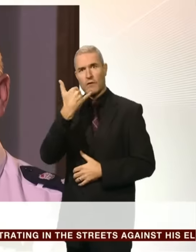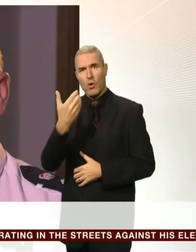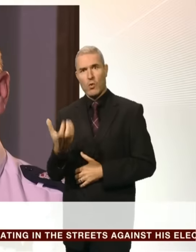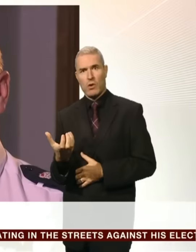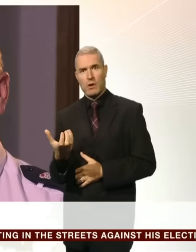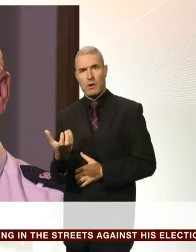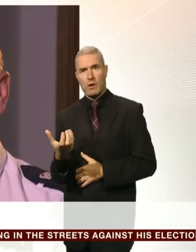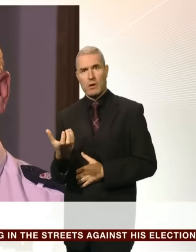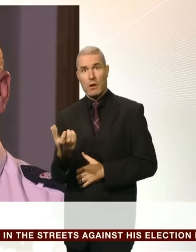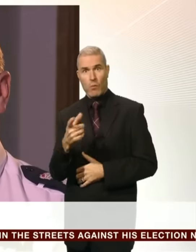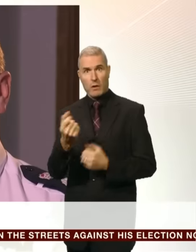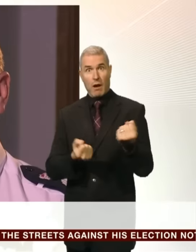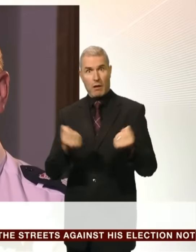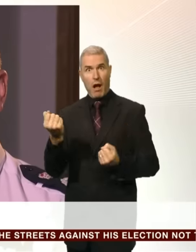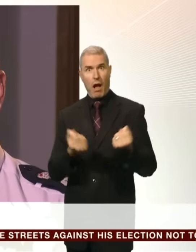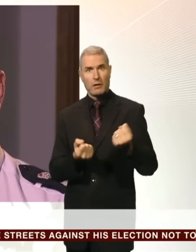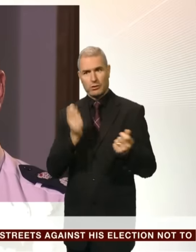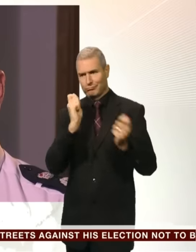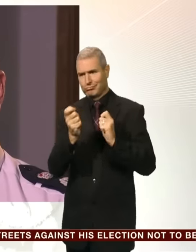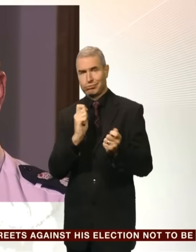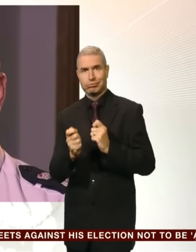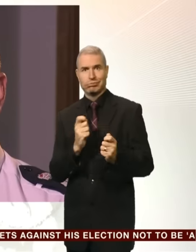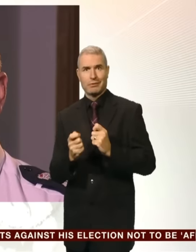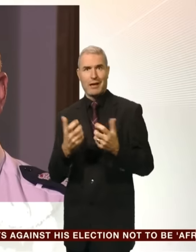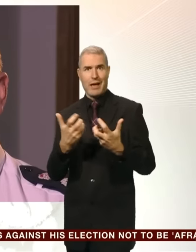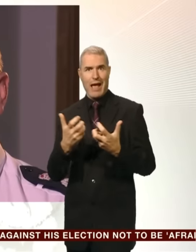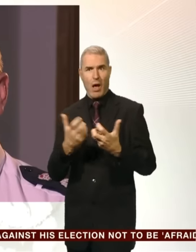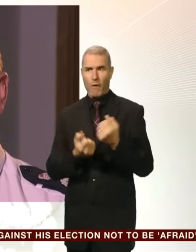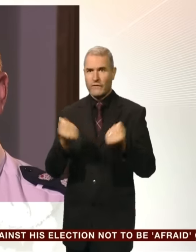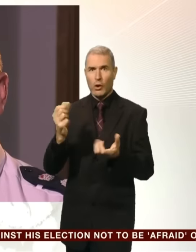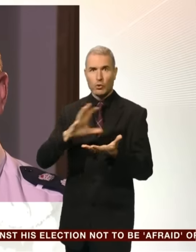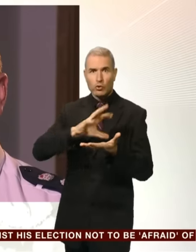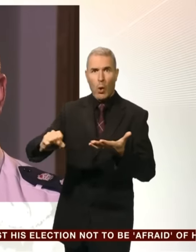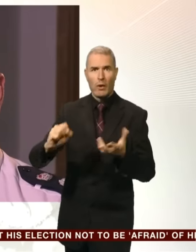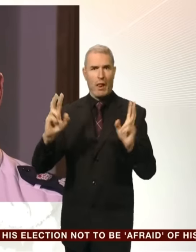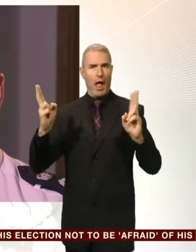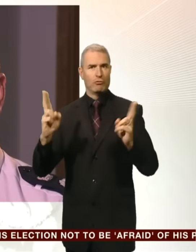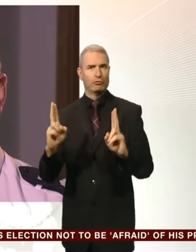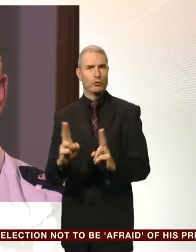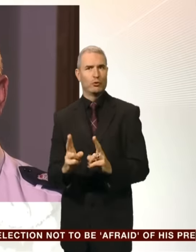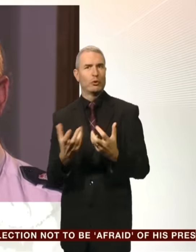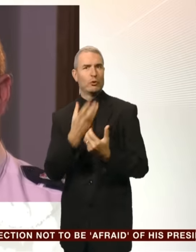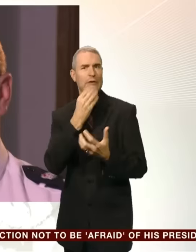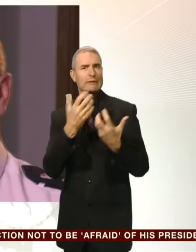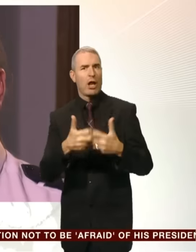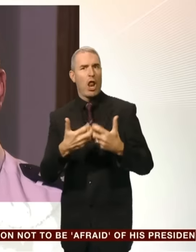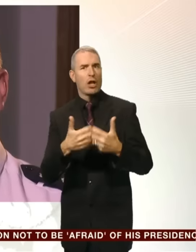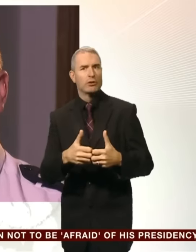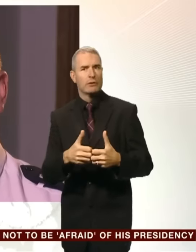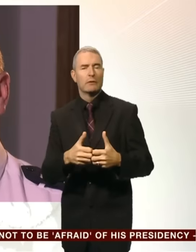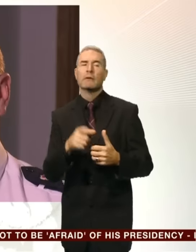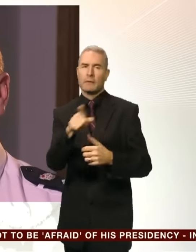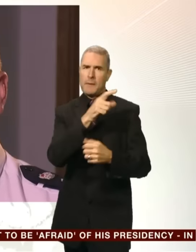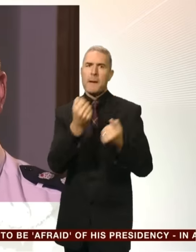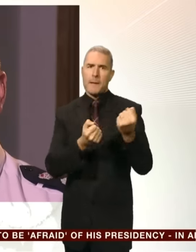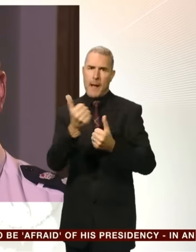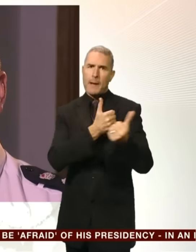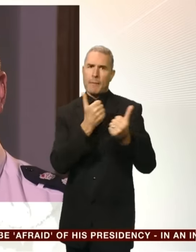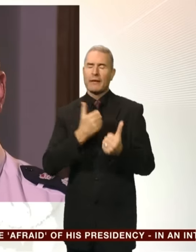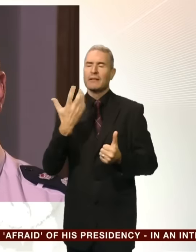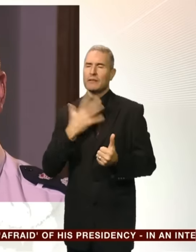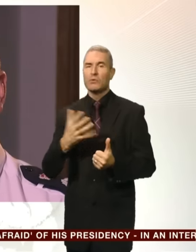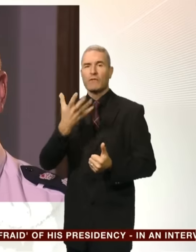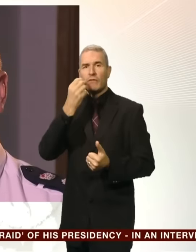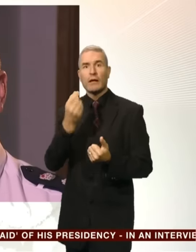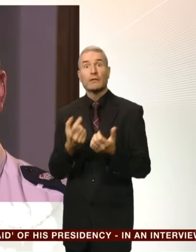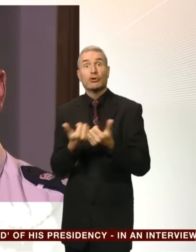done brilliantly to reduce the levels of vehicles being stolen by using technology. I think they must be able to come up with a solution that